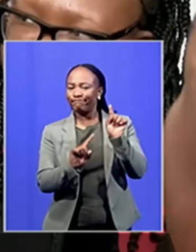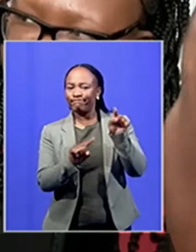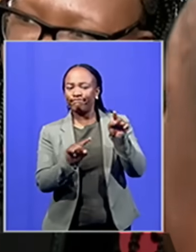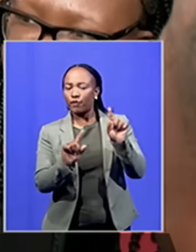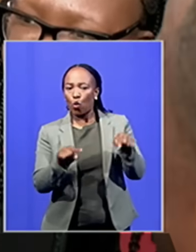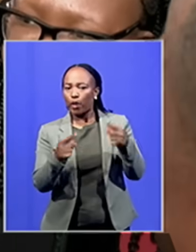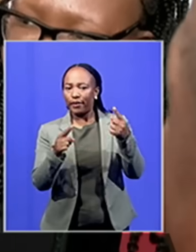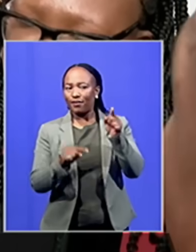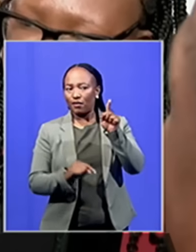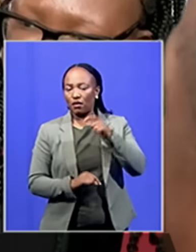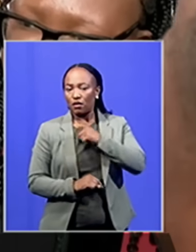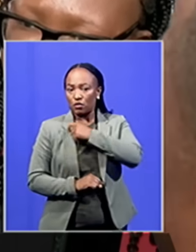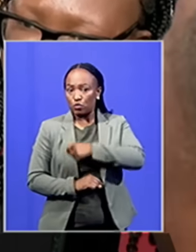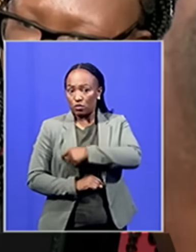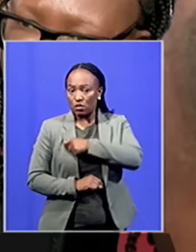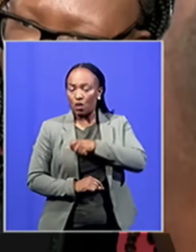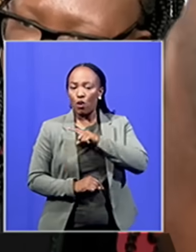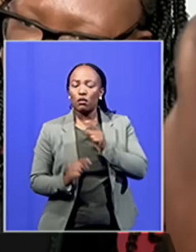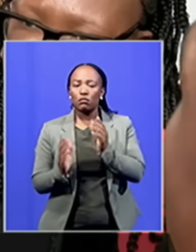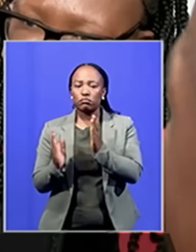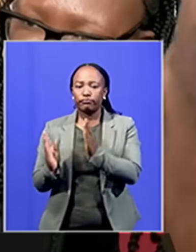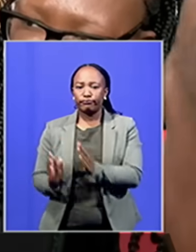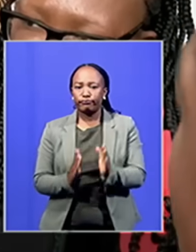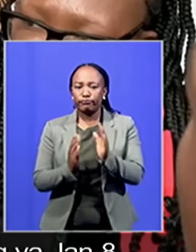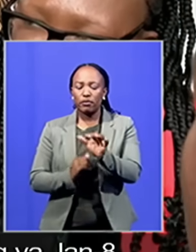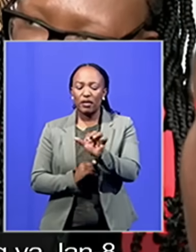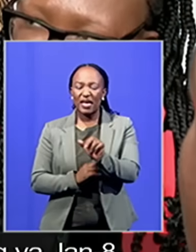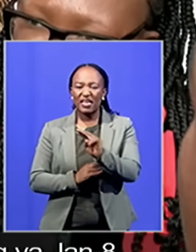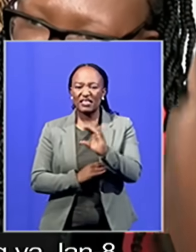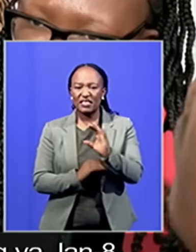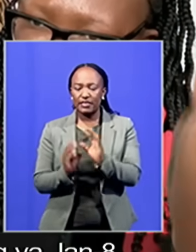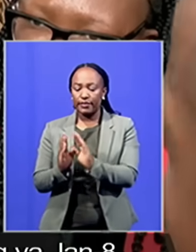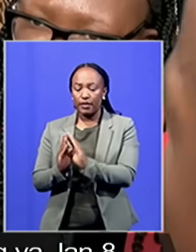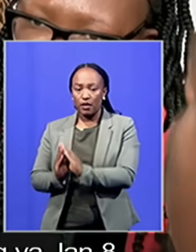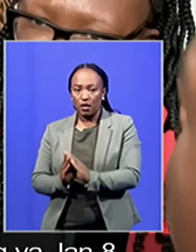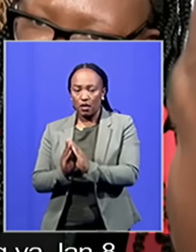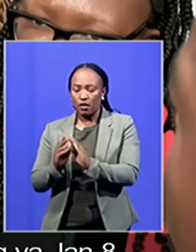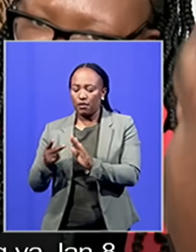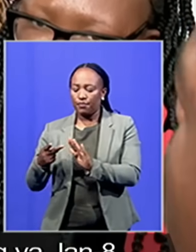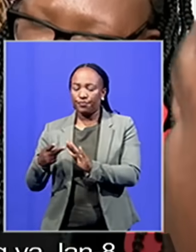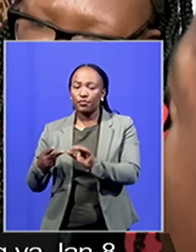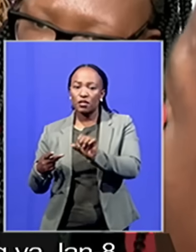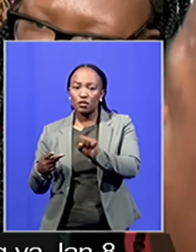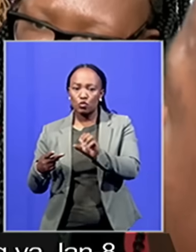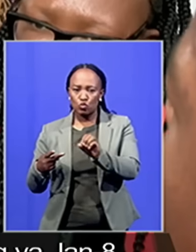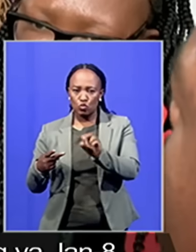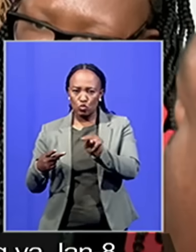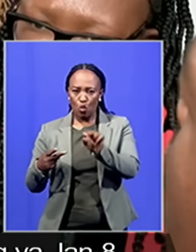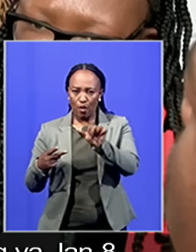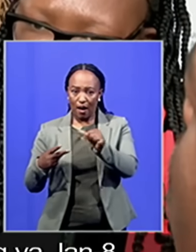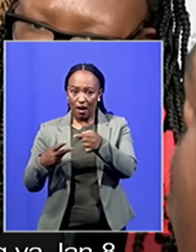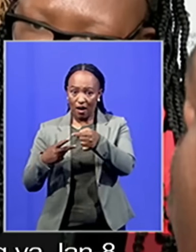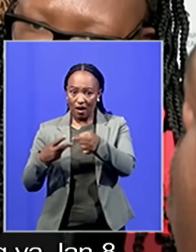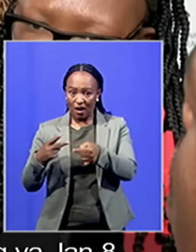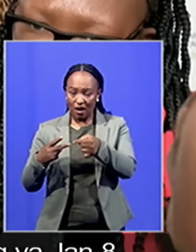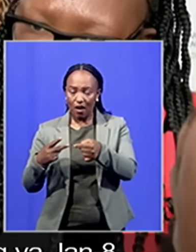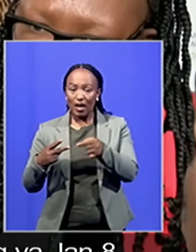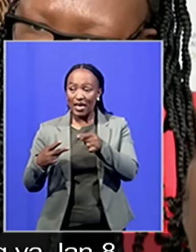lekgotla, the cabinet lekgotla, and SONA. So all those tasks are